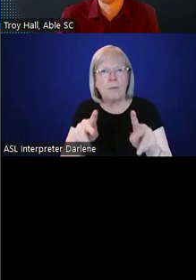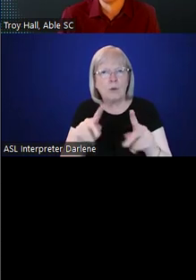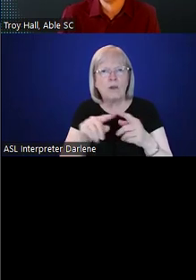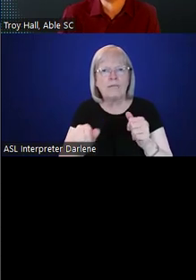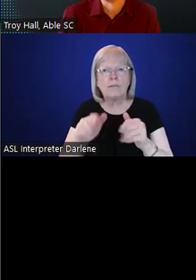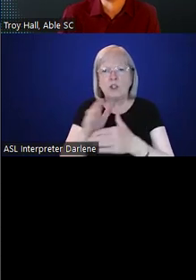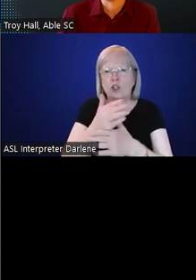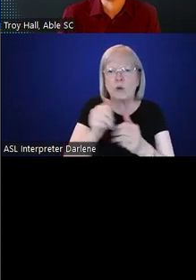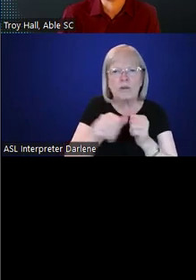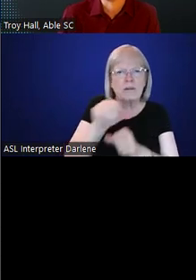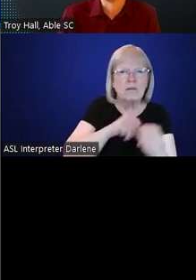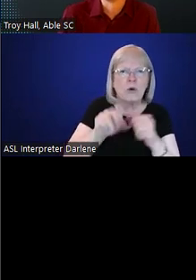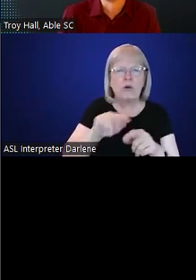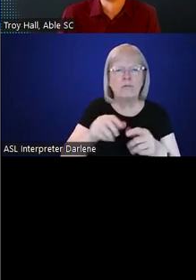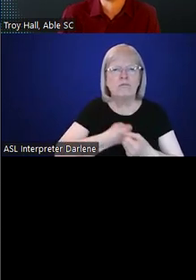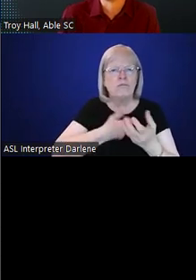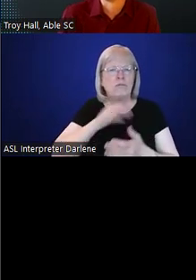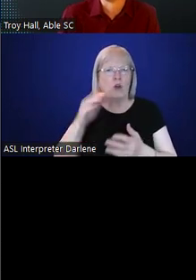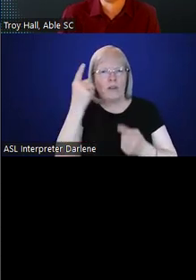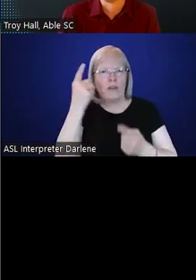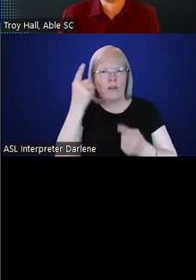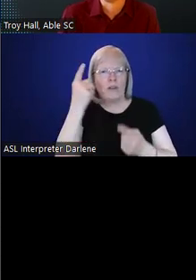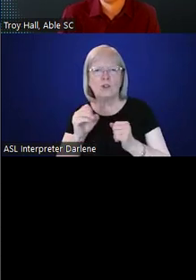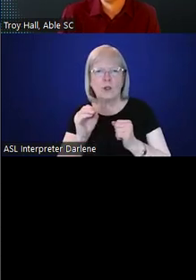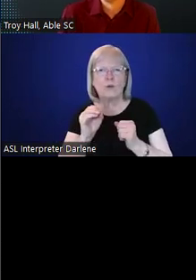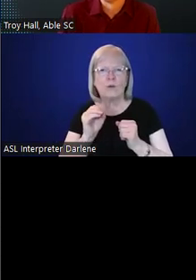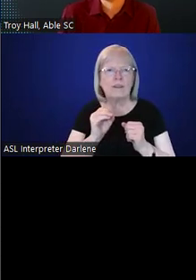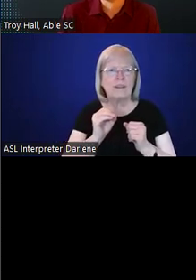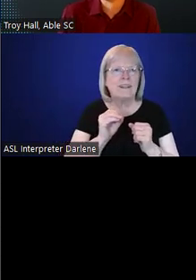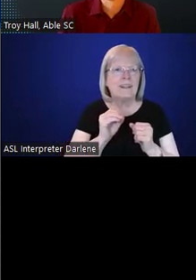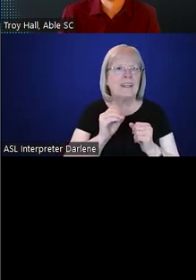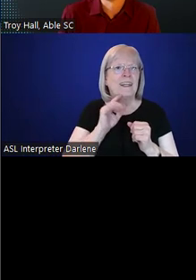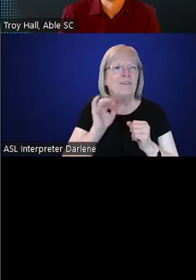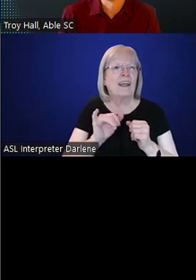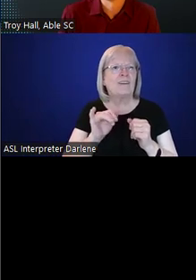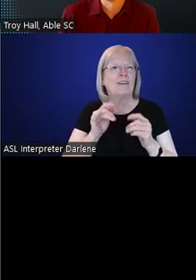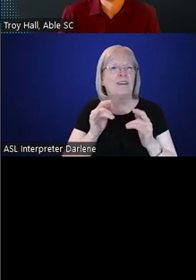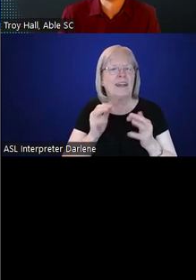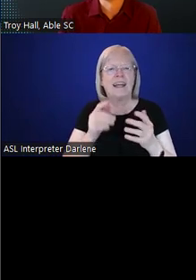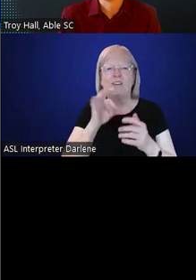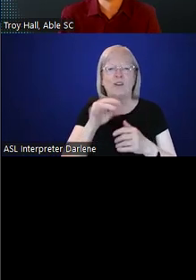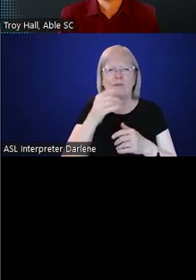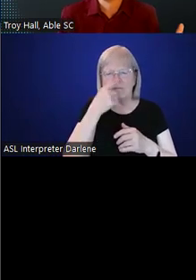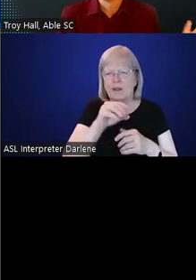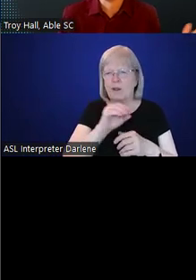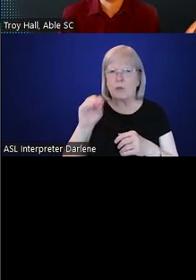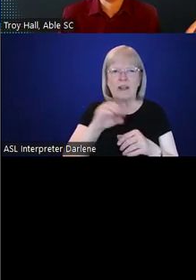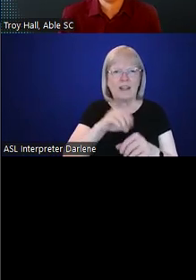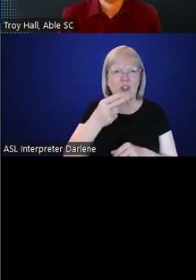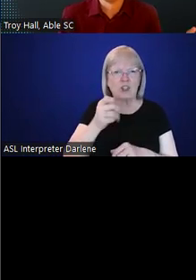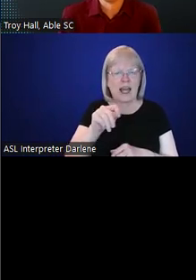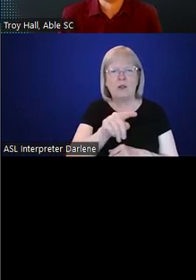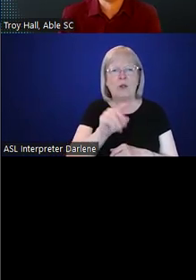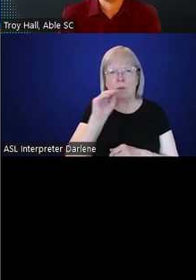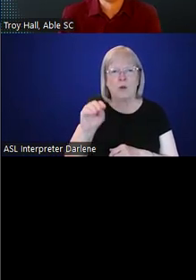thoughts. So if we could just start real quick, I'm going to ask everybody just to put a number in the